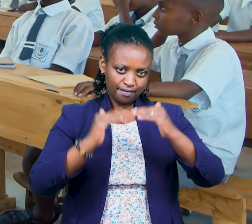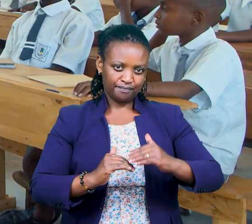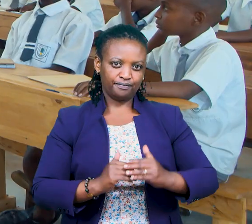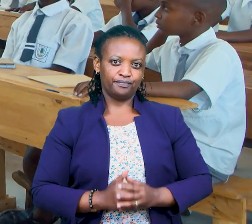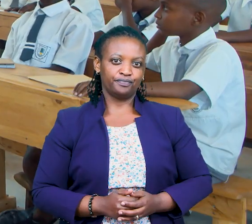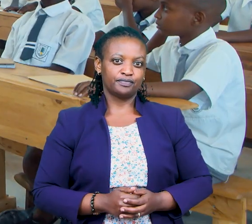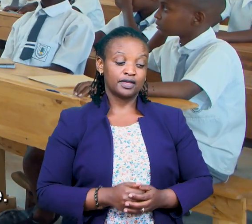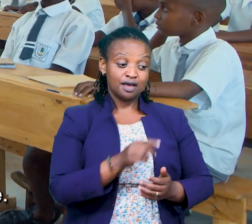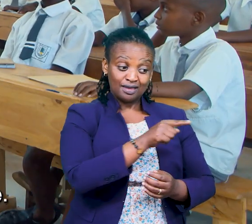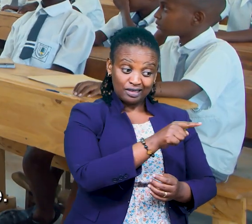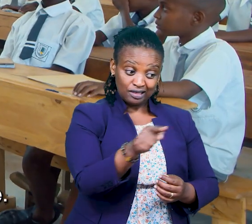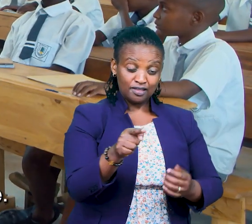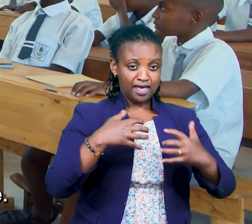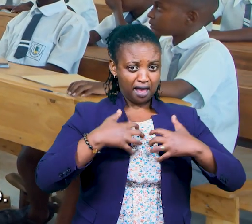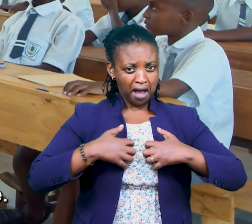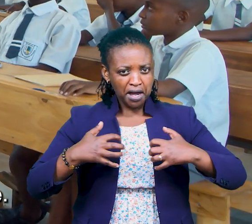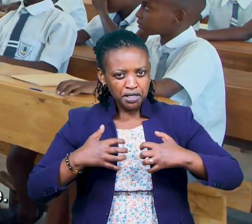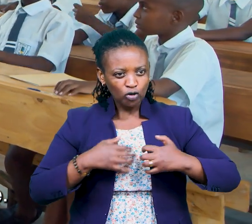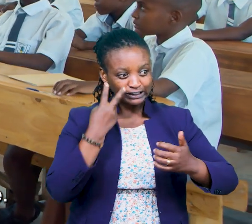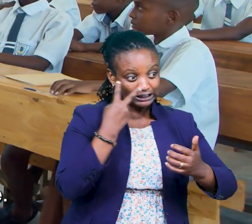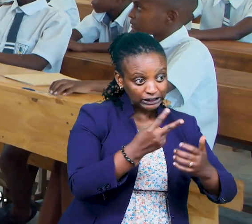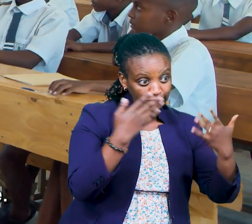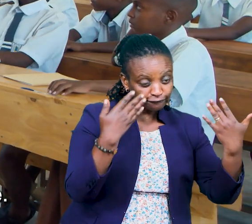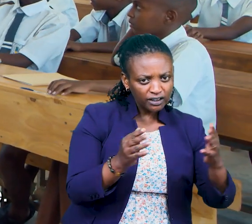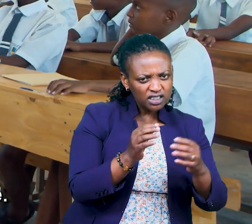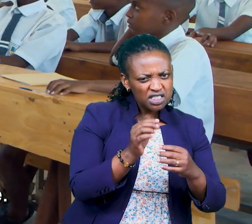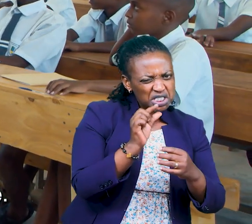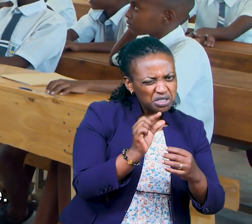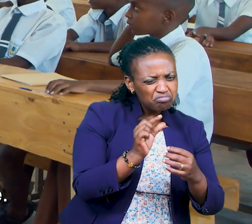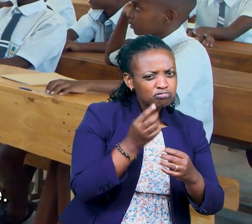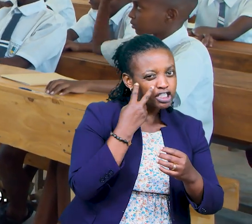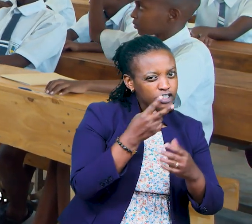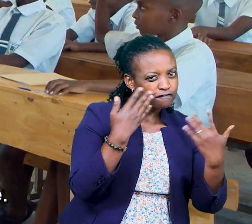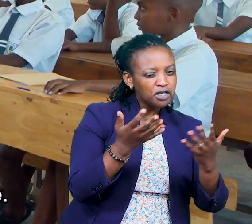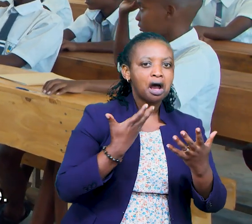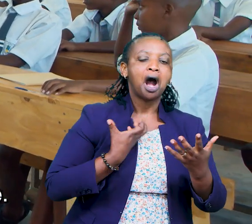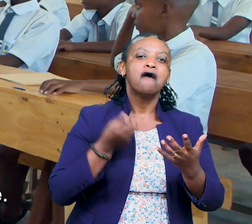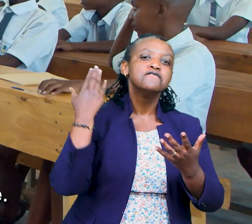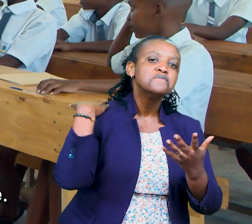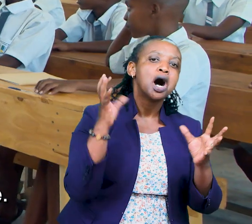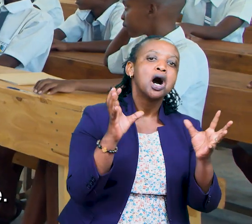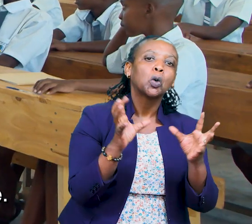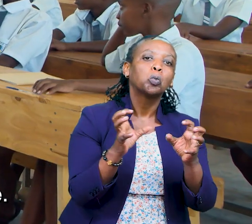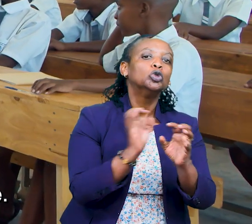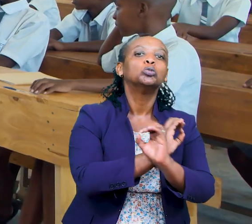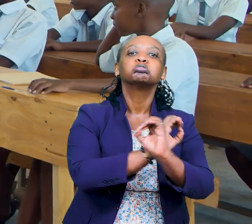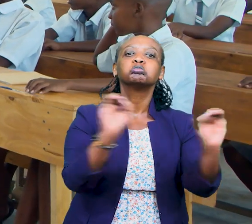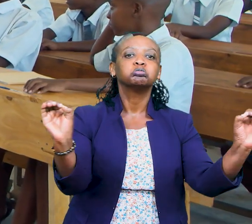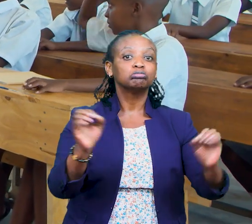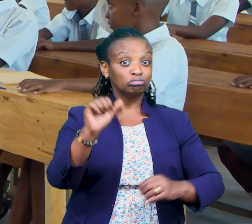So, those animals, like we have seen, the small ones, don't have a